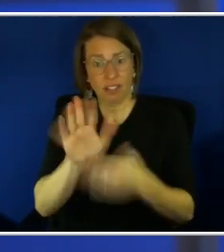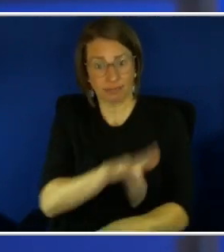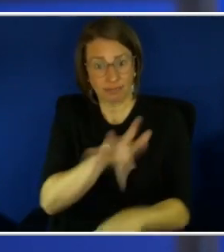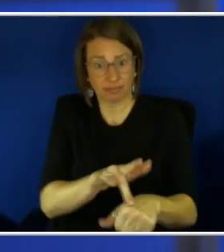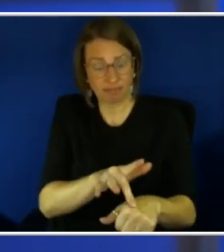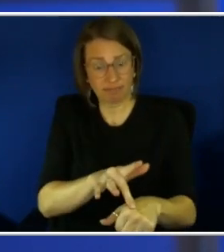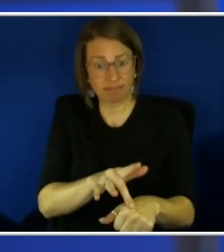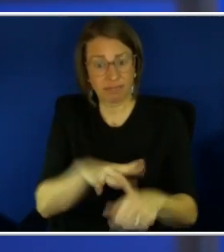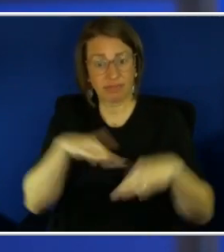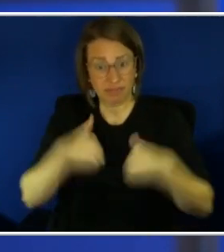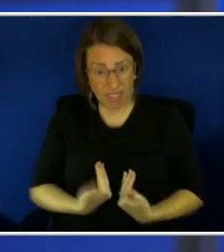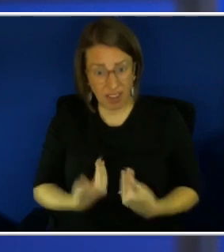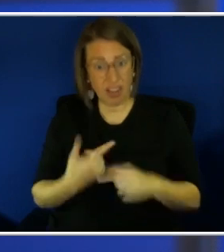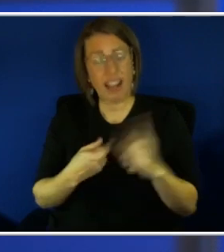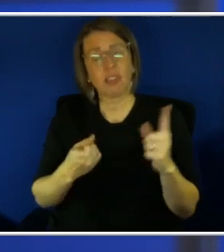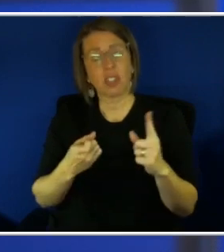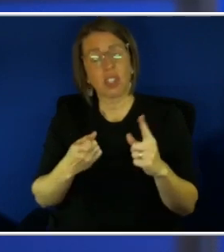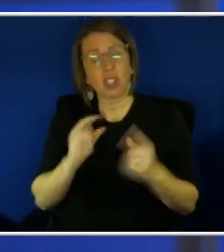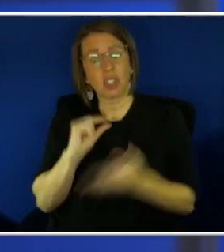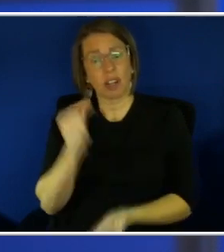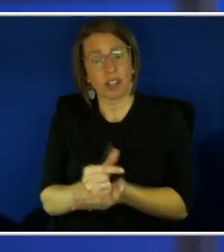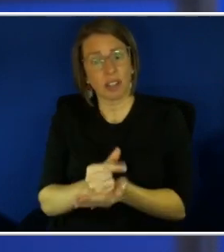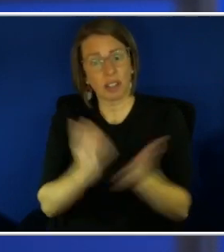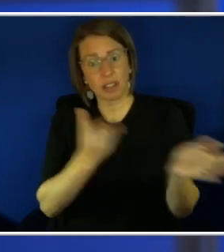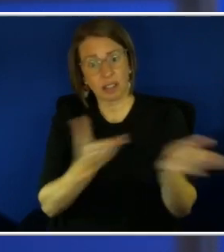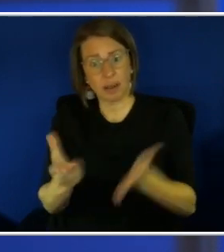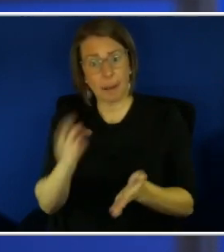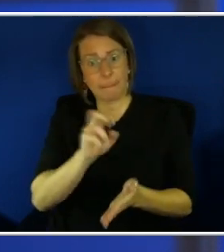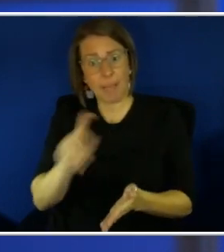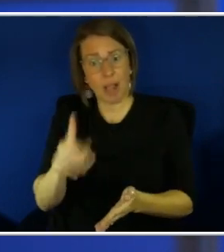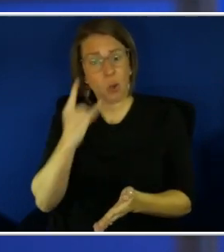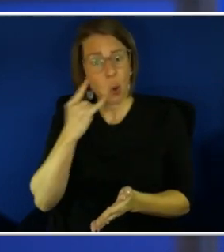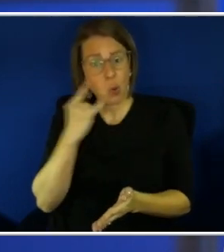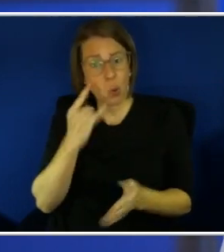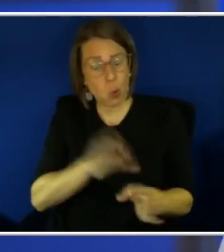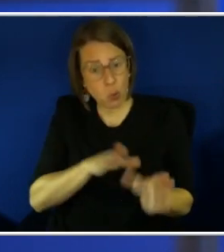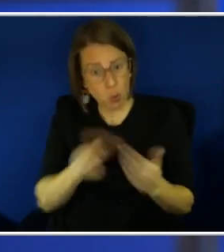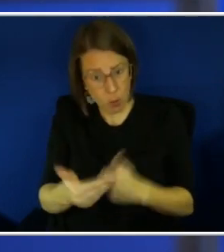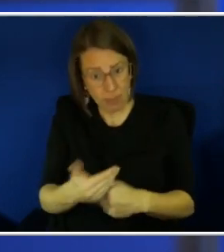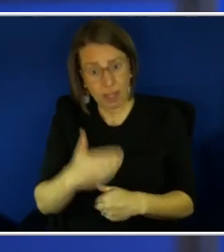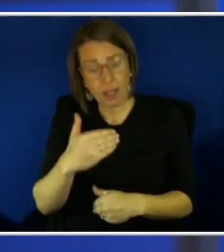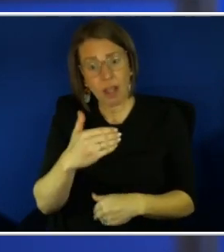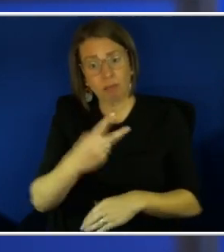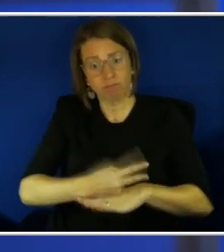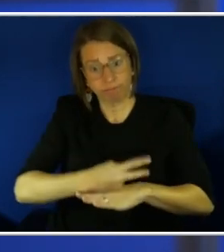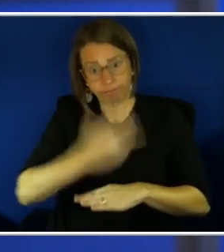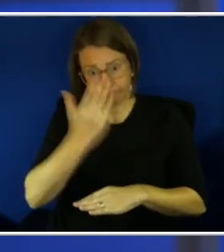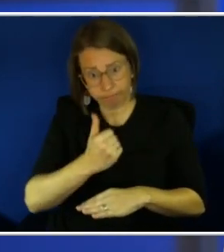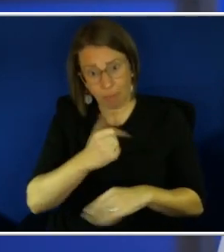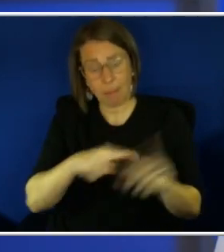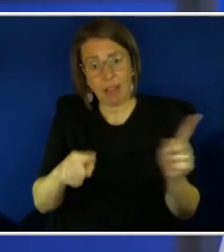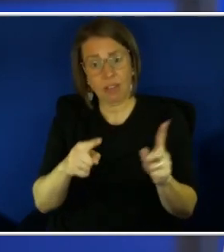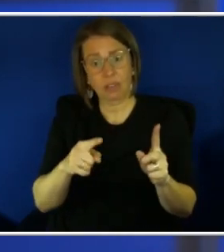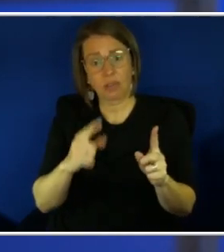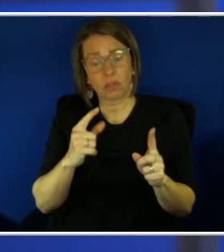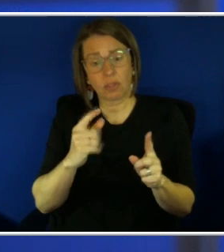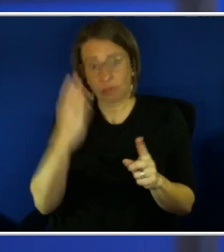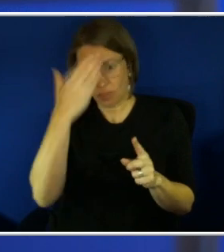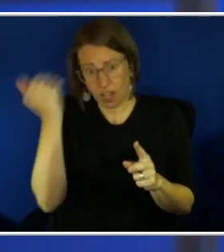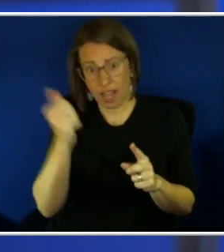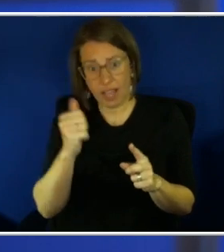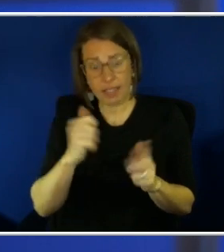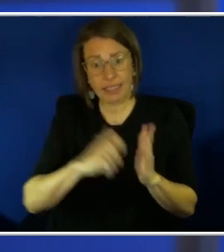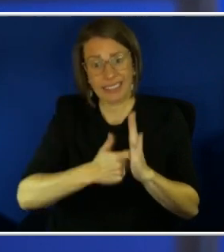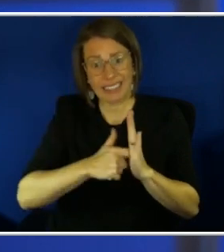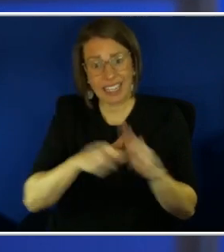the graduation, so she took me back to the hotel room, and I lay down and took a nap. But she had forgot her key card, so she called me and said, "I'm on my